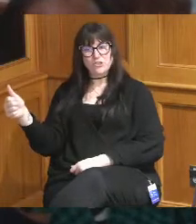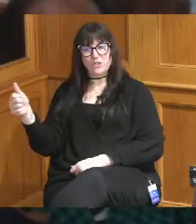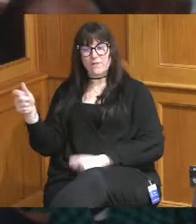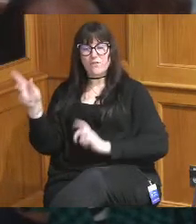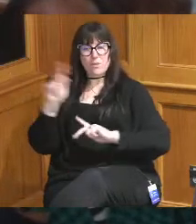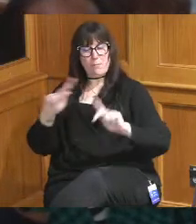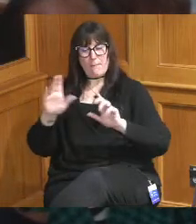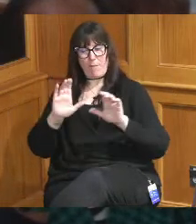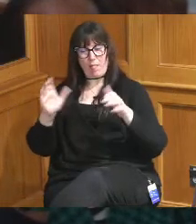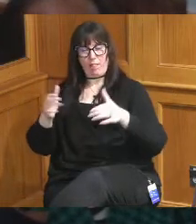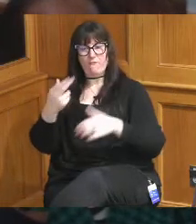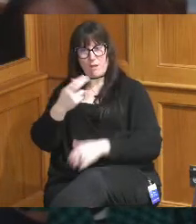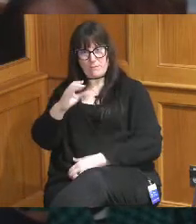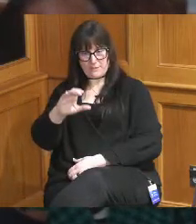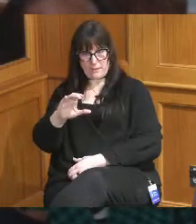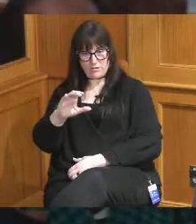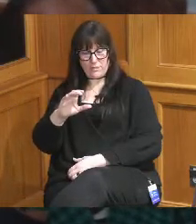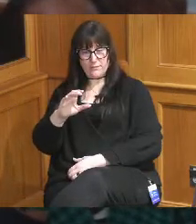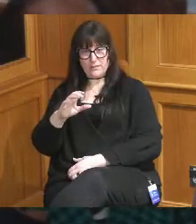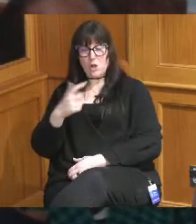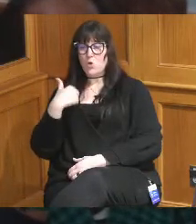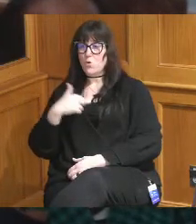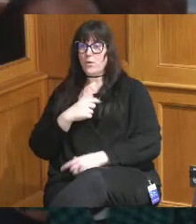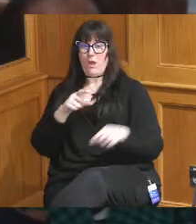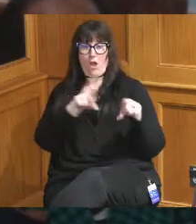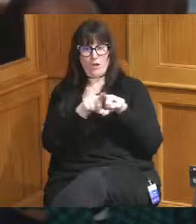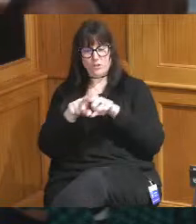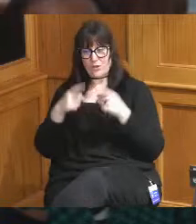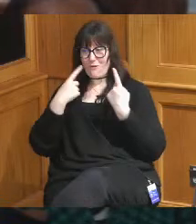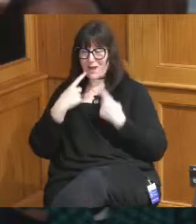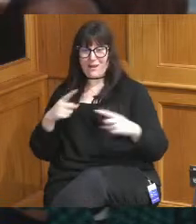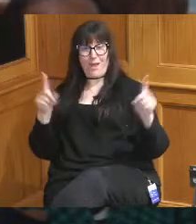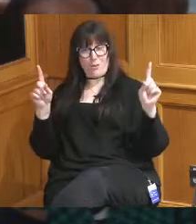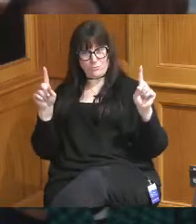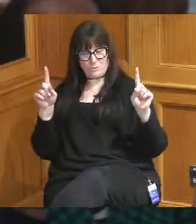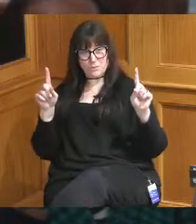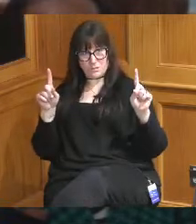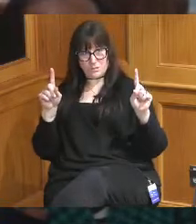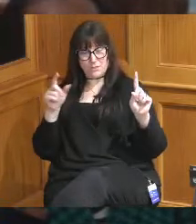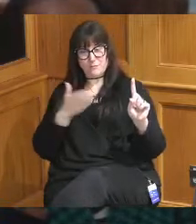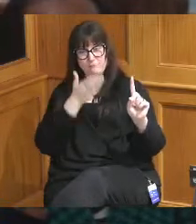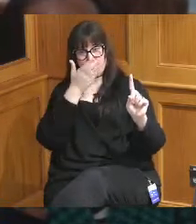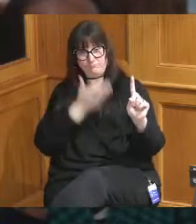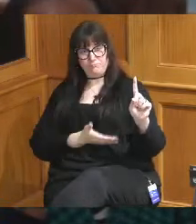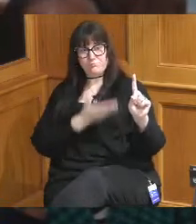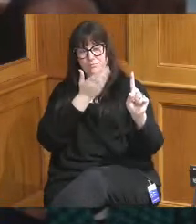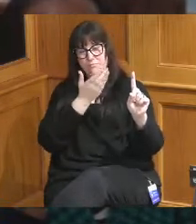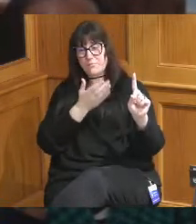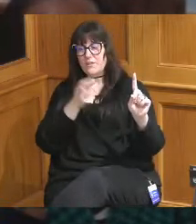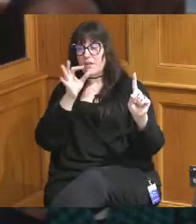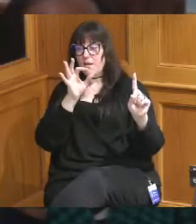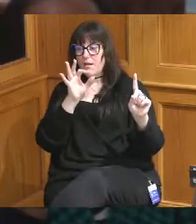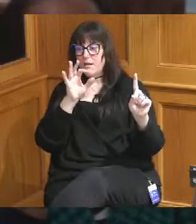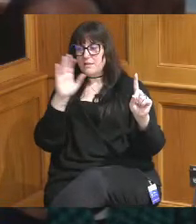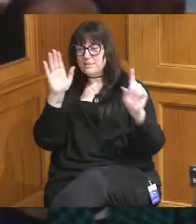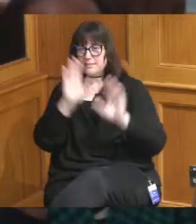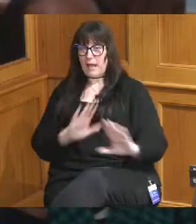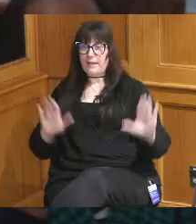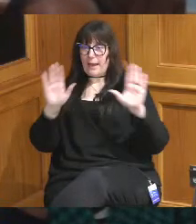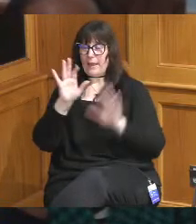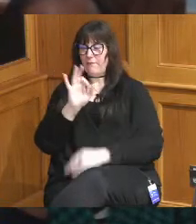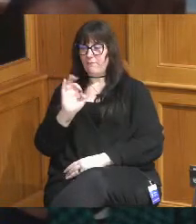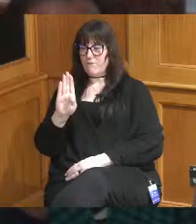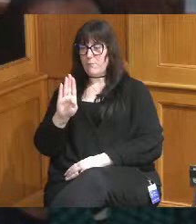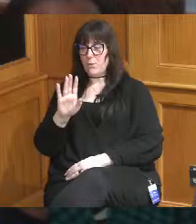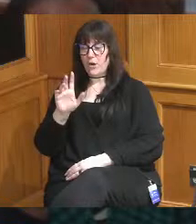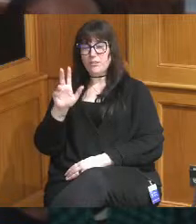County. Be it further proclaimed that the Board of County Commissioners of Hamilton County does hereby proclaim Sunday,